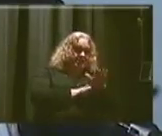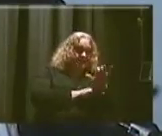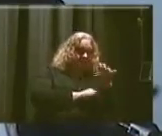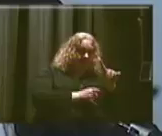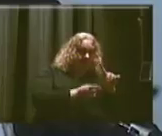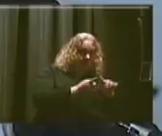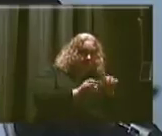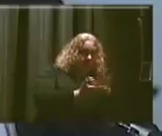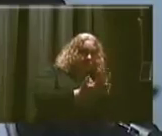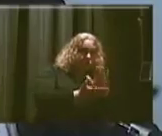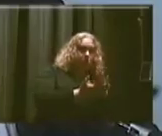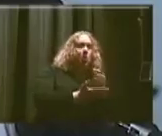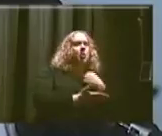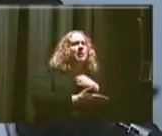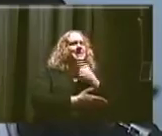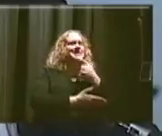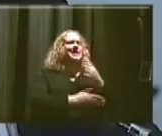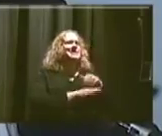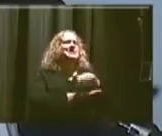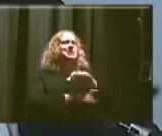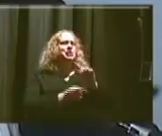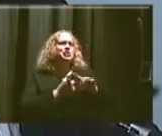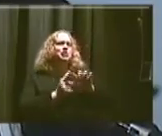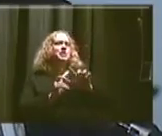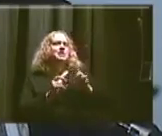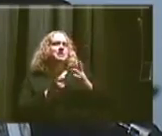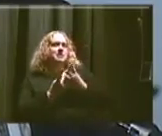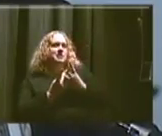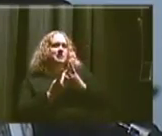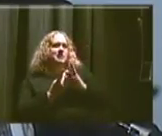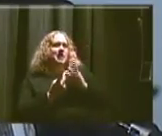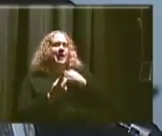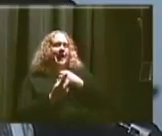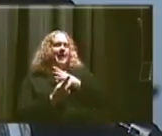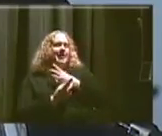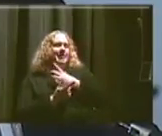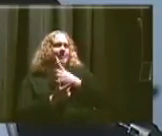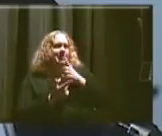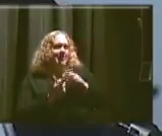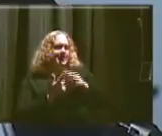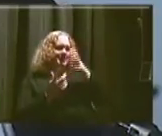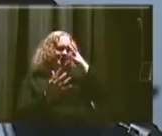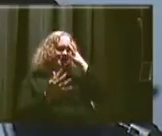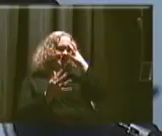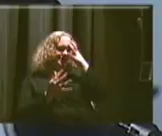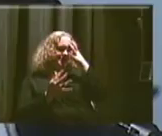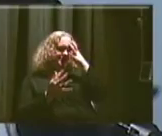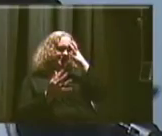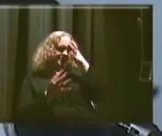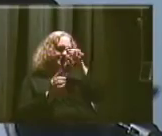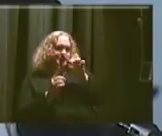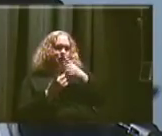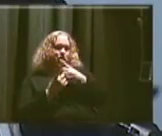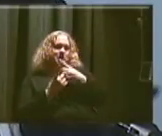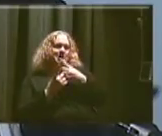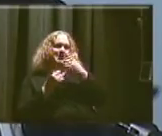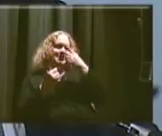the district, and that it will be up to the district to